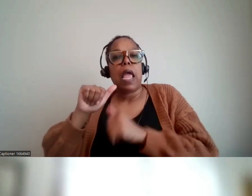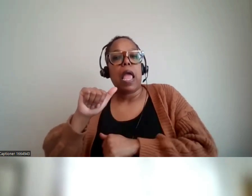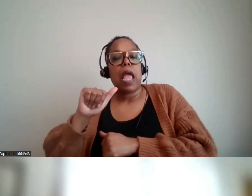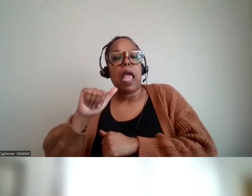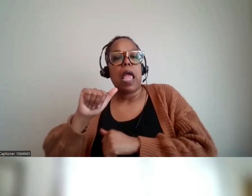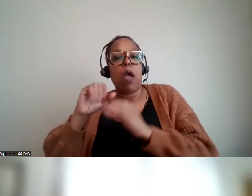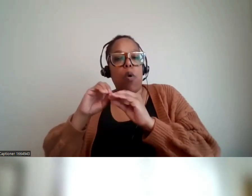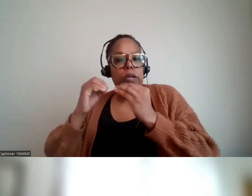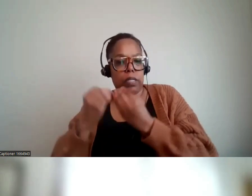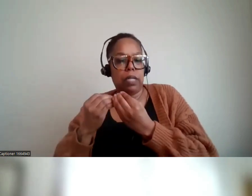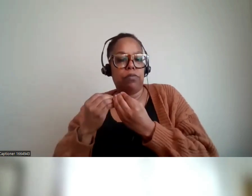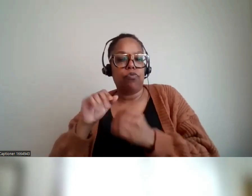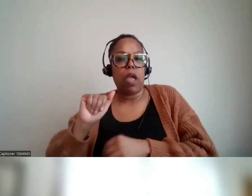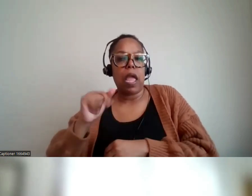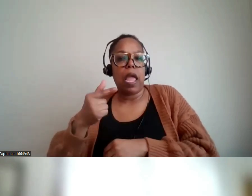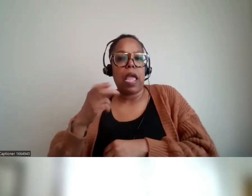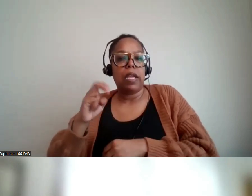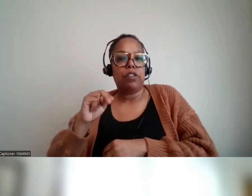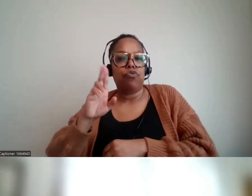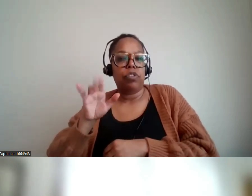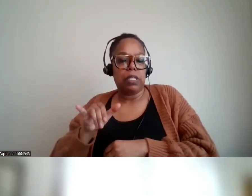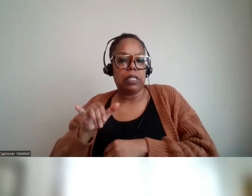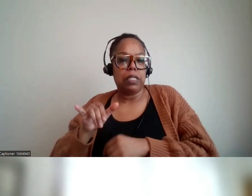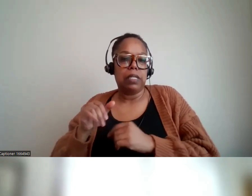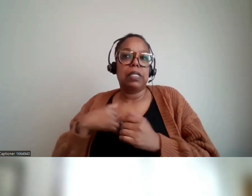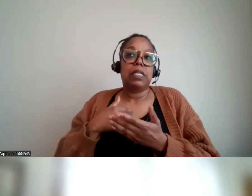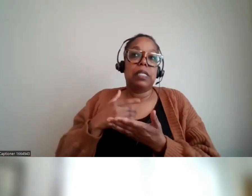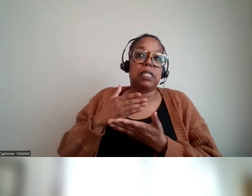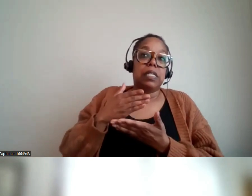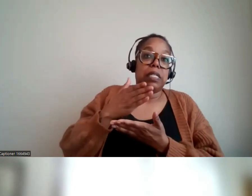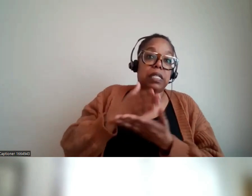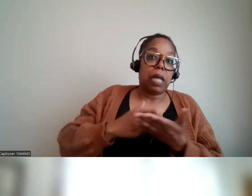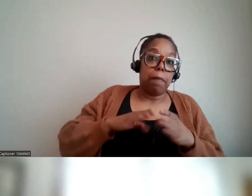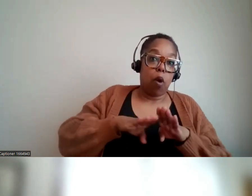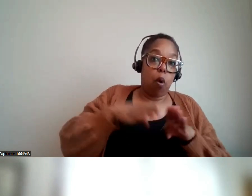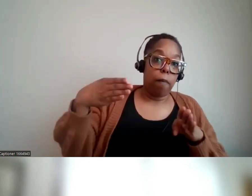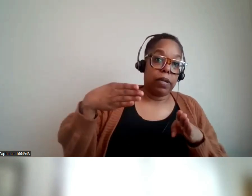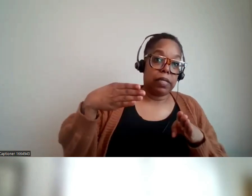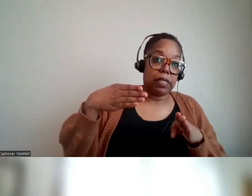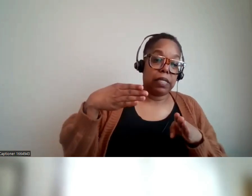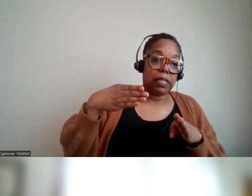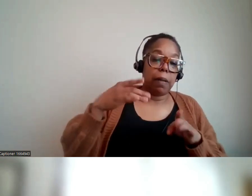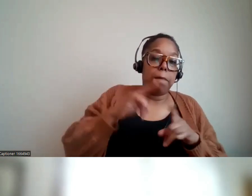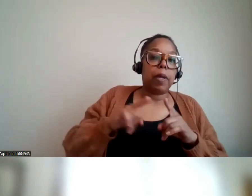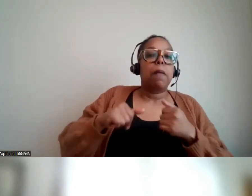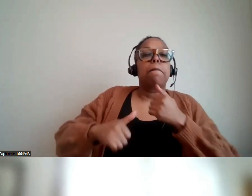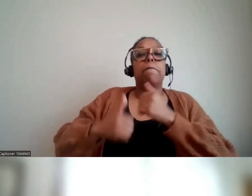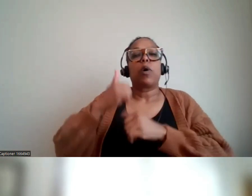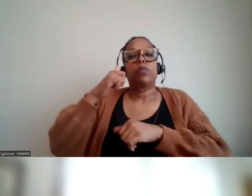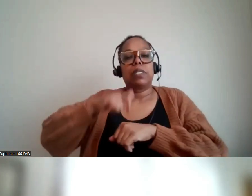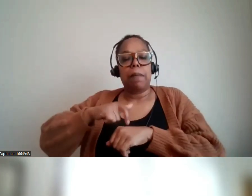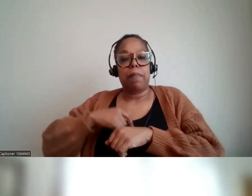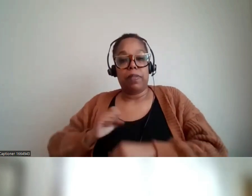said, there are almost always some openings, but generally speaking, the staff coverage